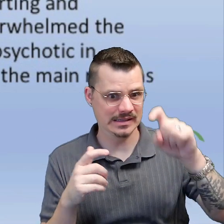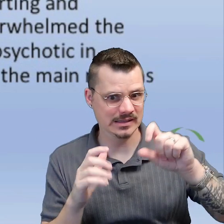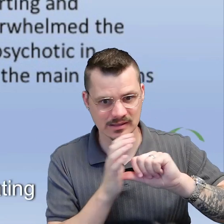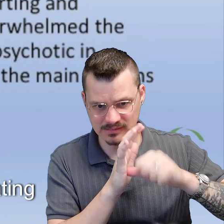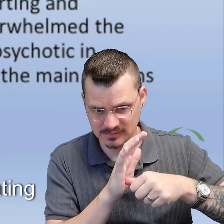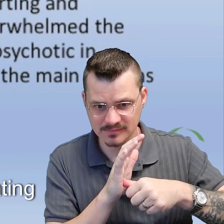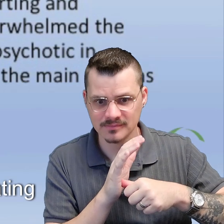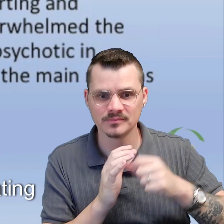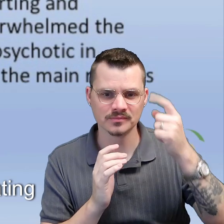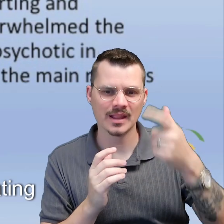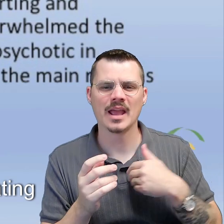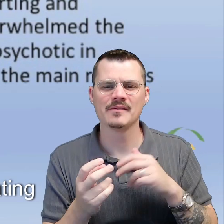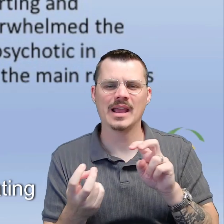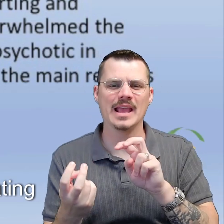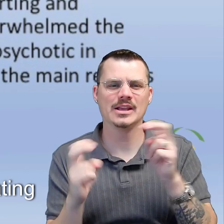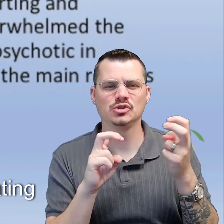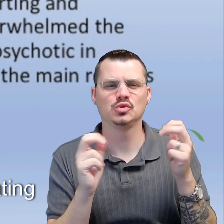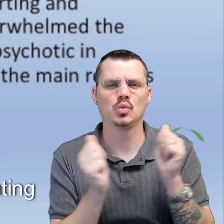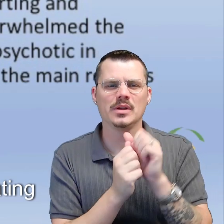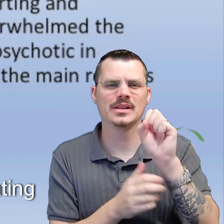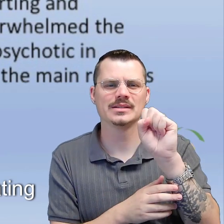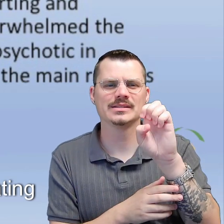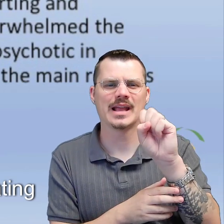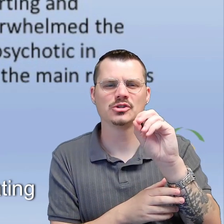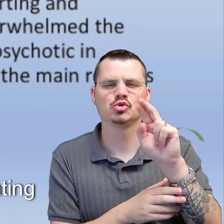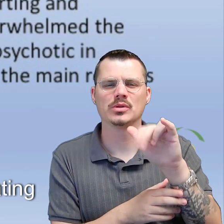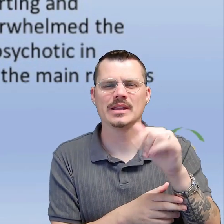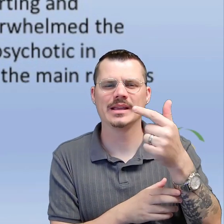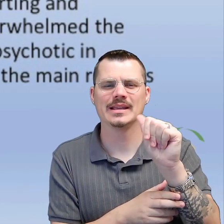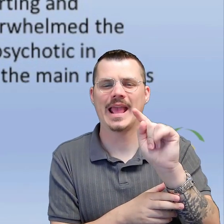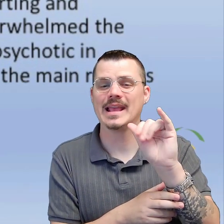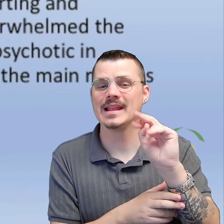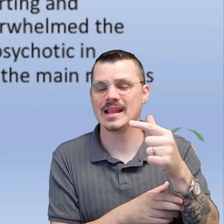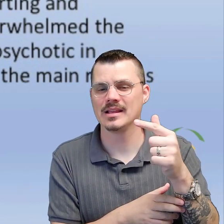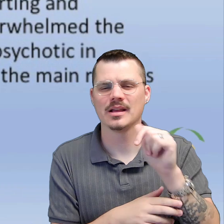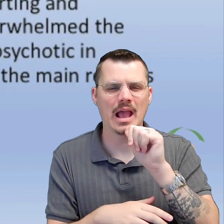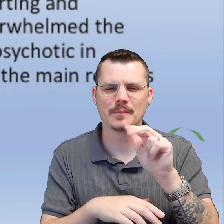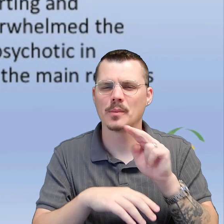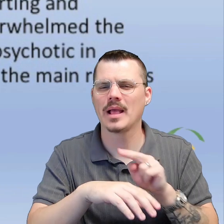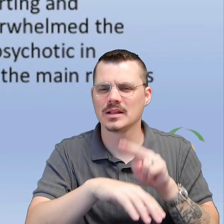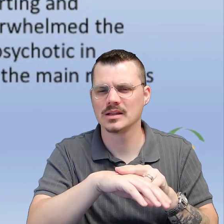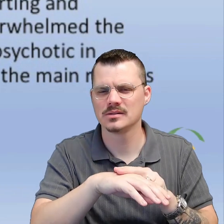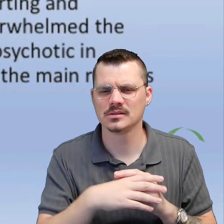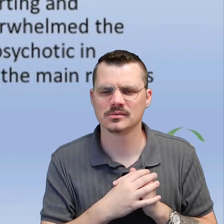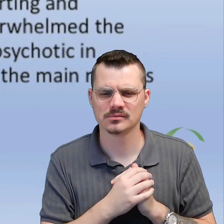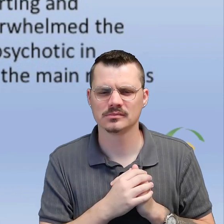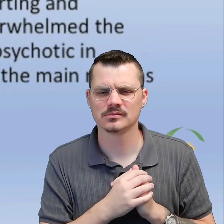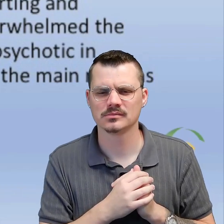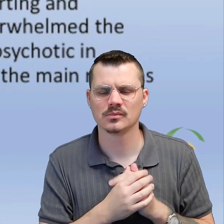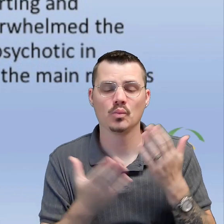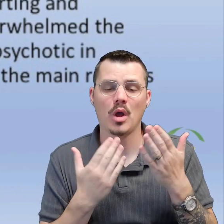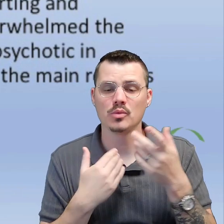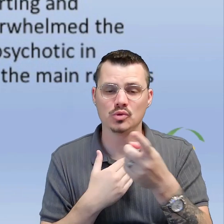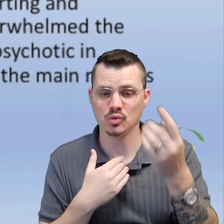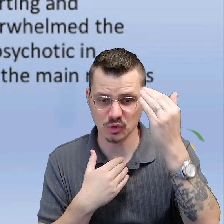enough is that there is an issue of sensory gating abnormalities. What you